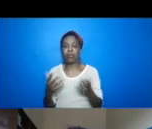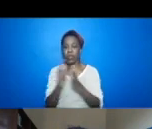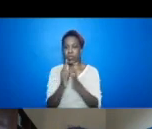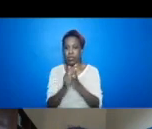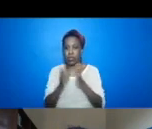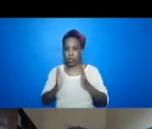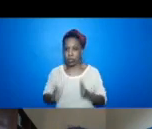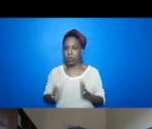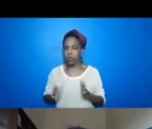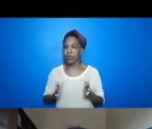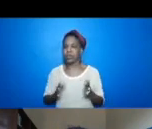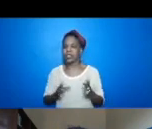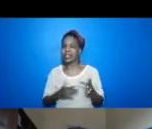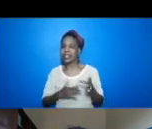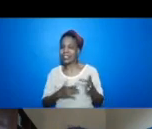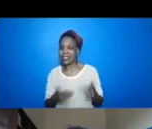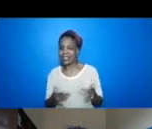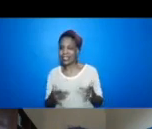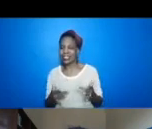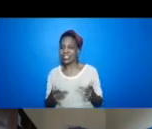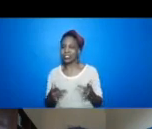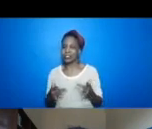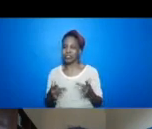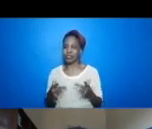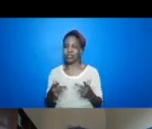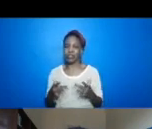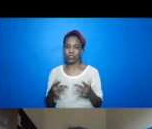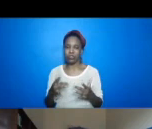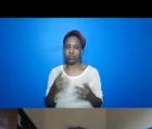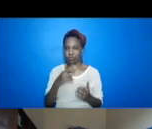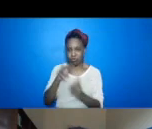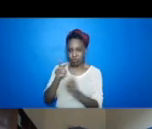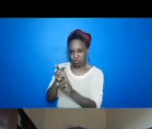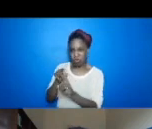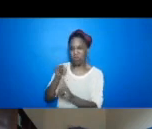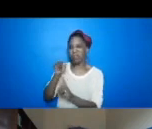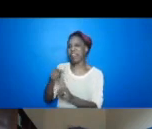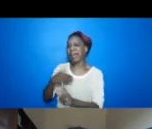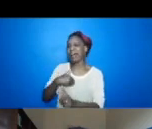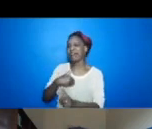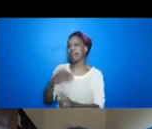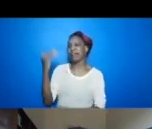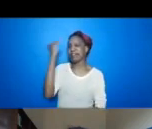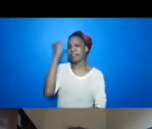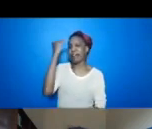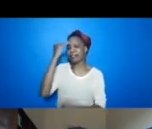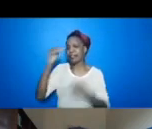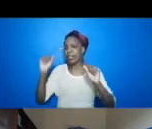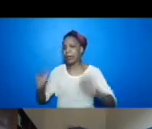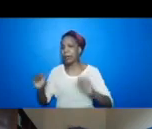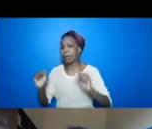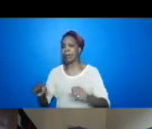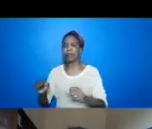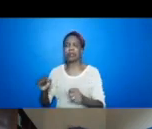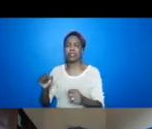of having a significant amount of knowledge and capacities, and often far beyond what